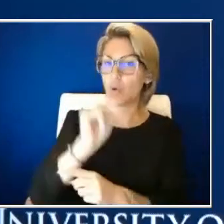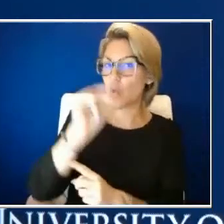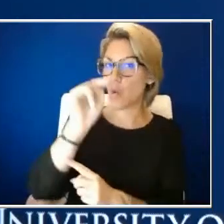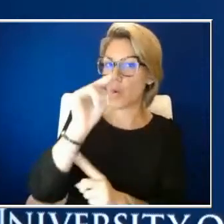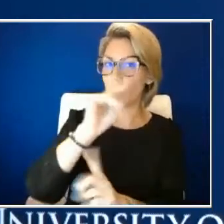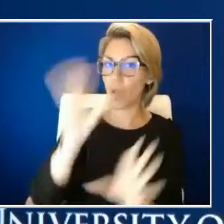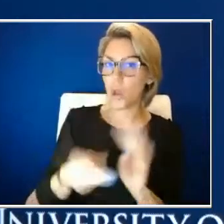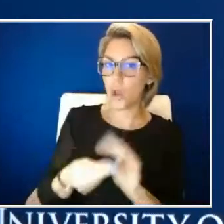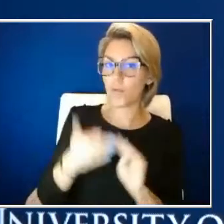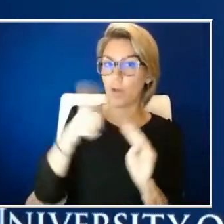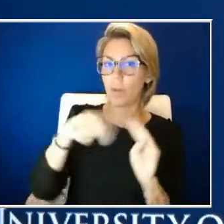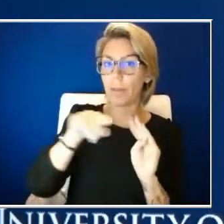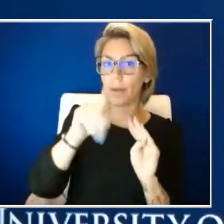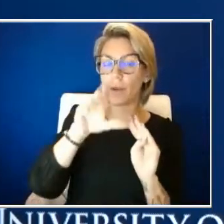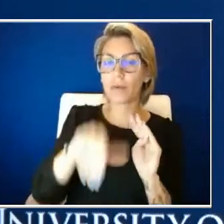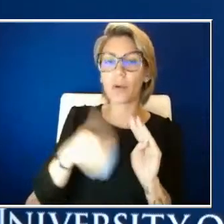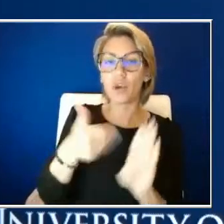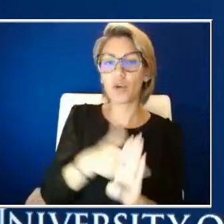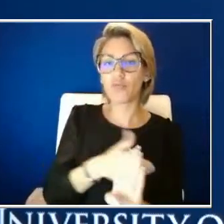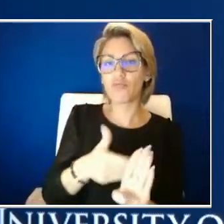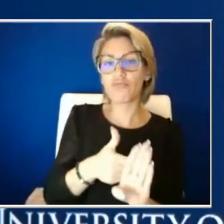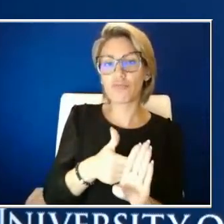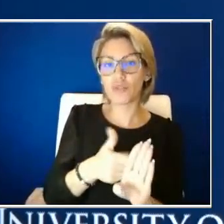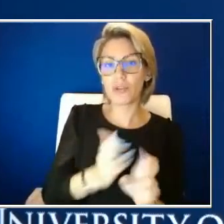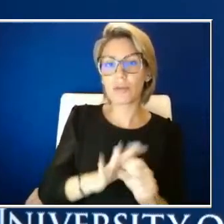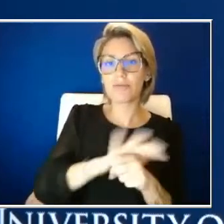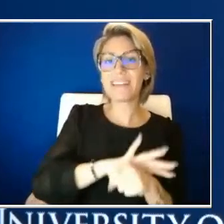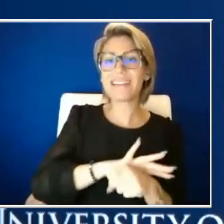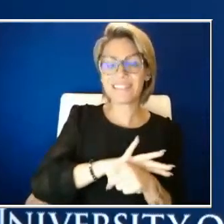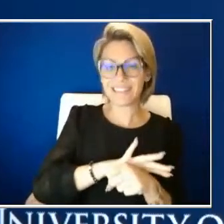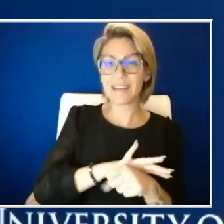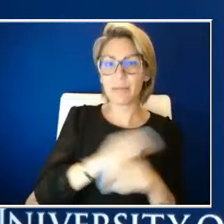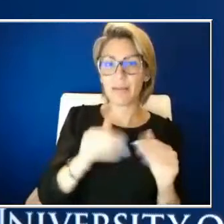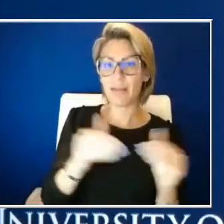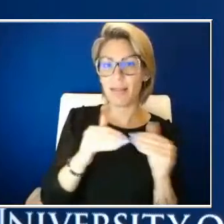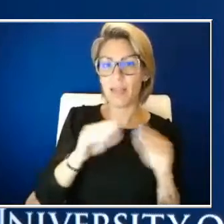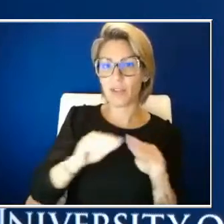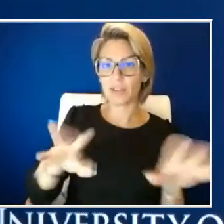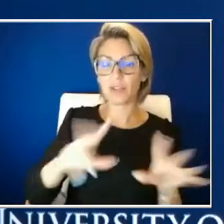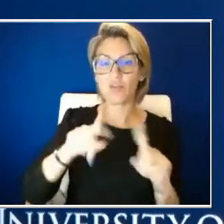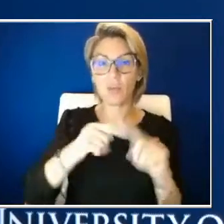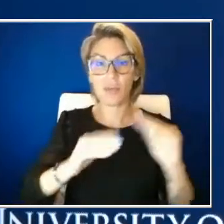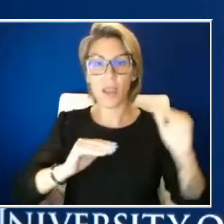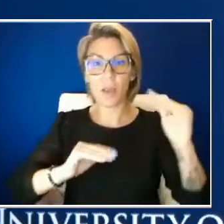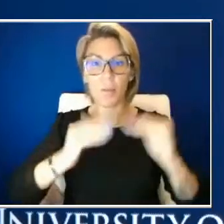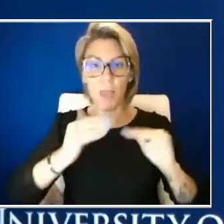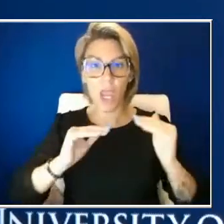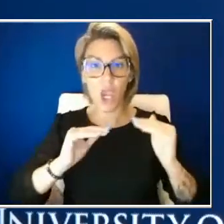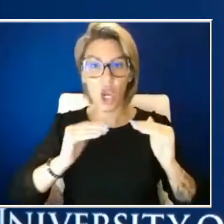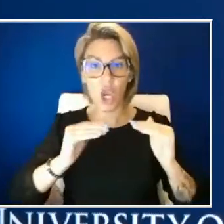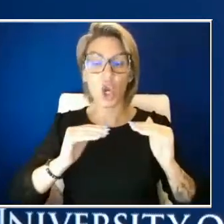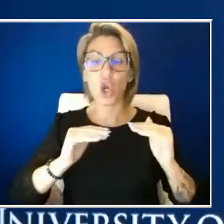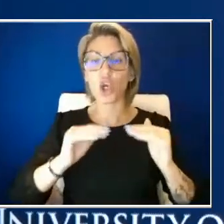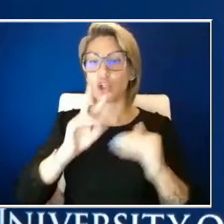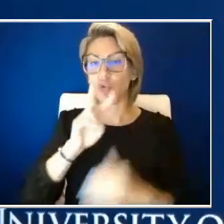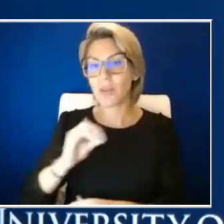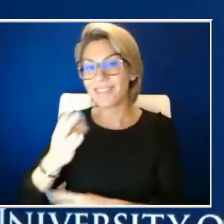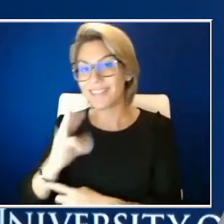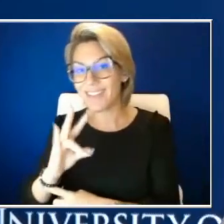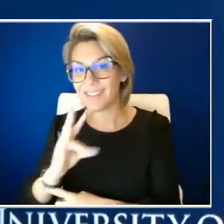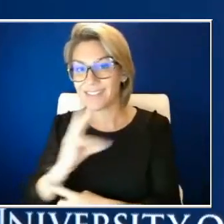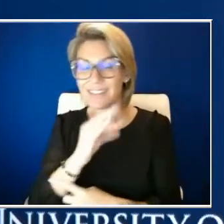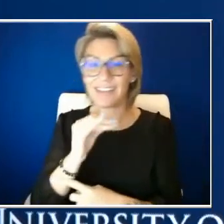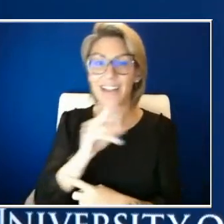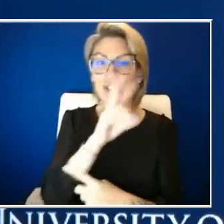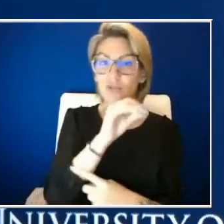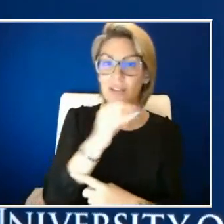to pre-pandemic levels of viral circulation. So when they compared 2017 to 2019, and again